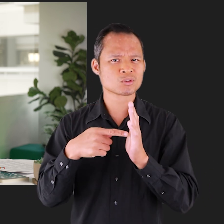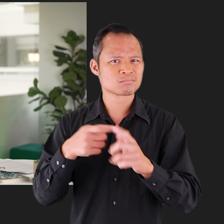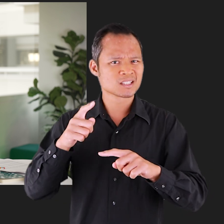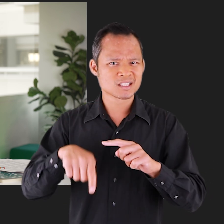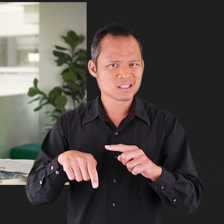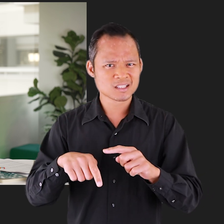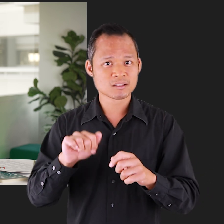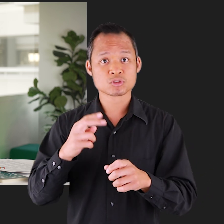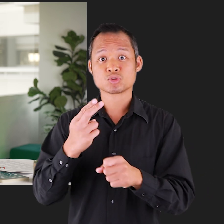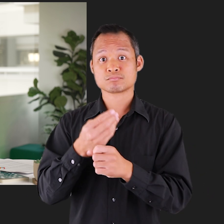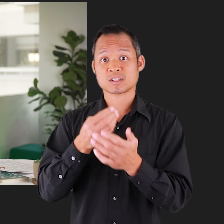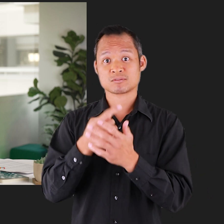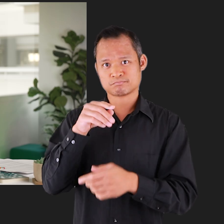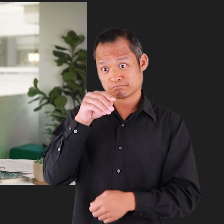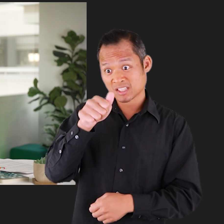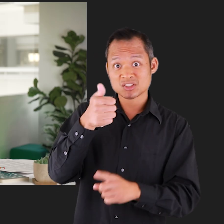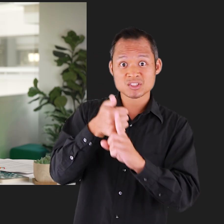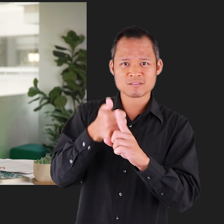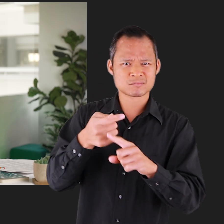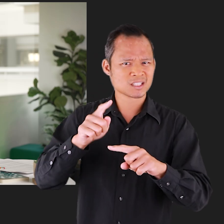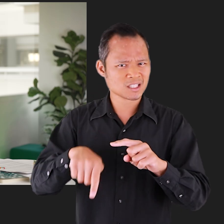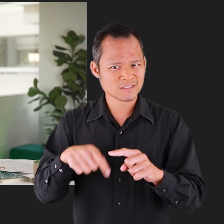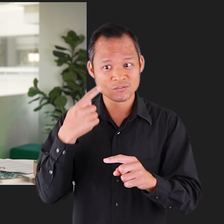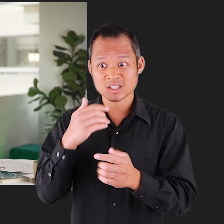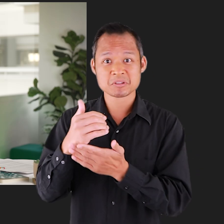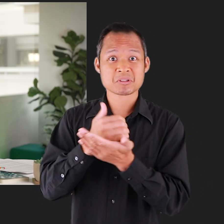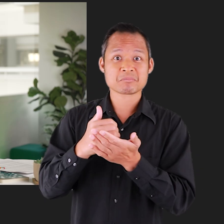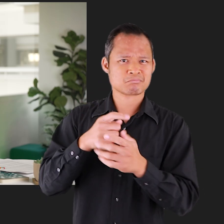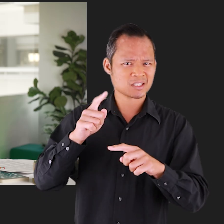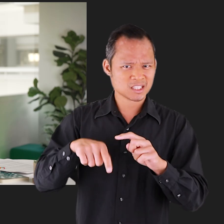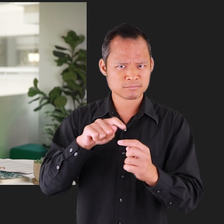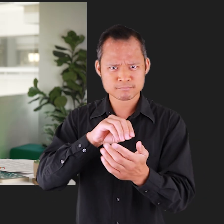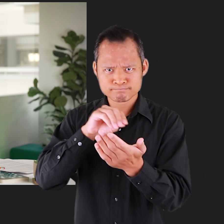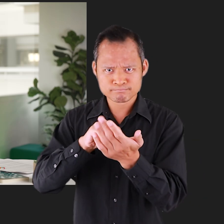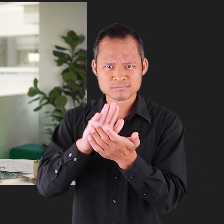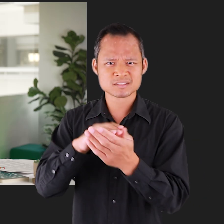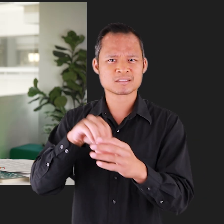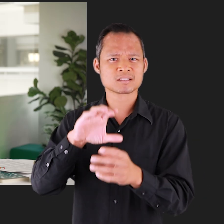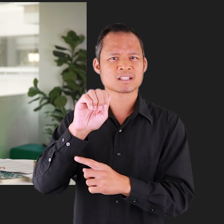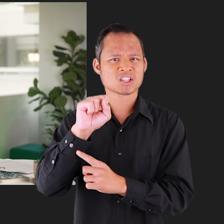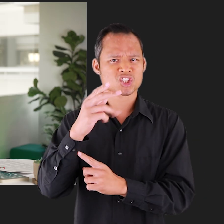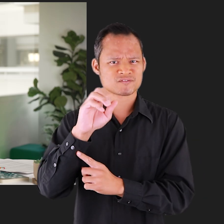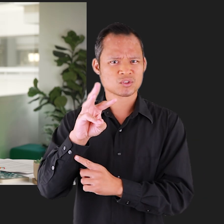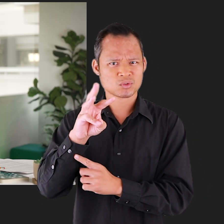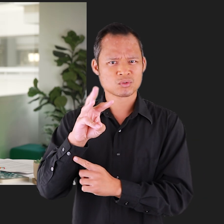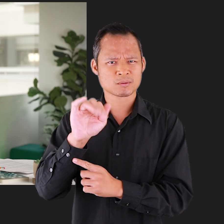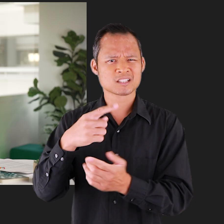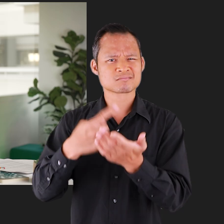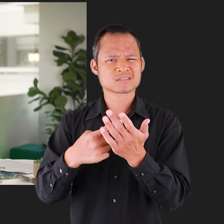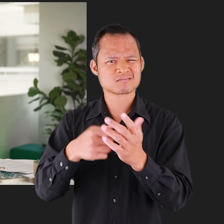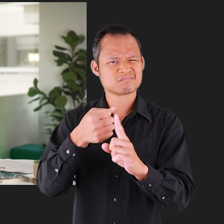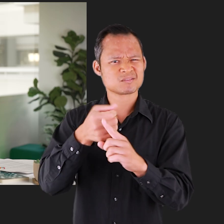software or prototypes. You can also not use the money to pay yourself or use it for salaries. That must be reflected in the cash